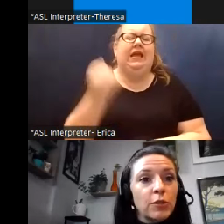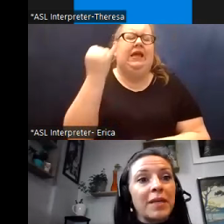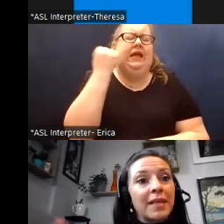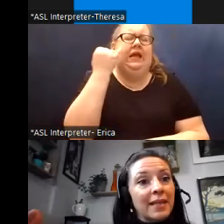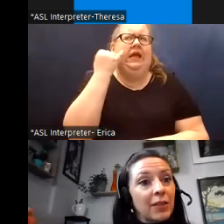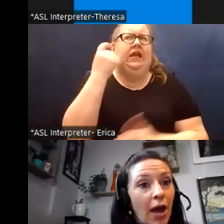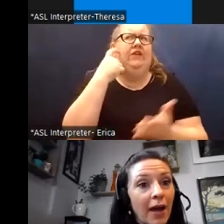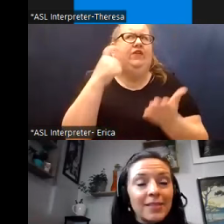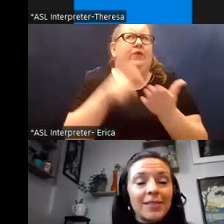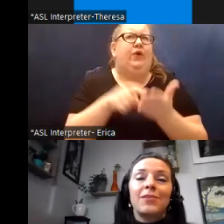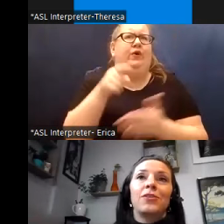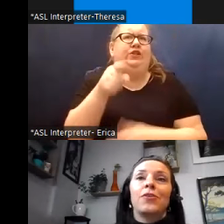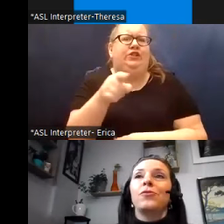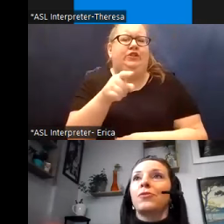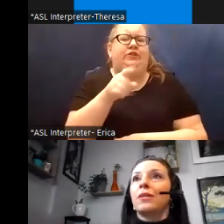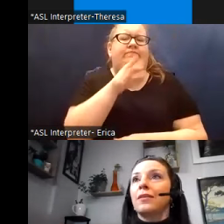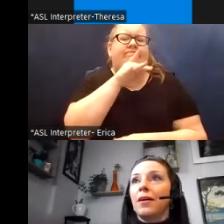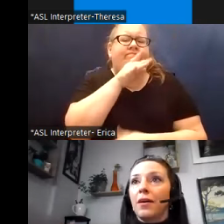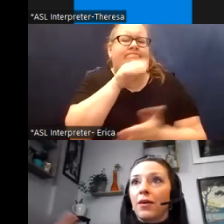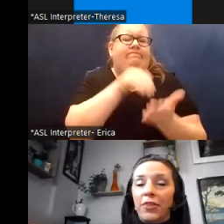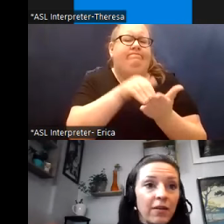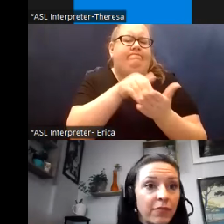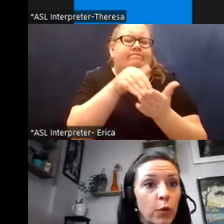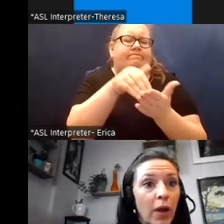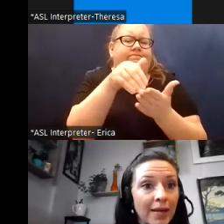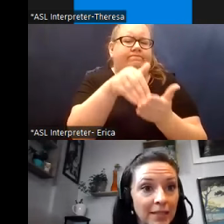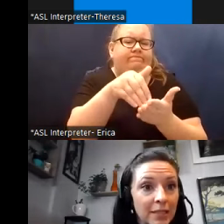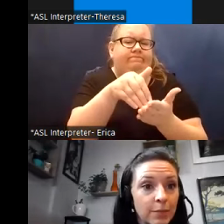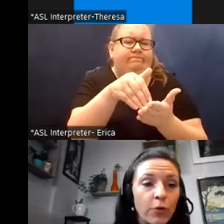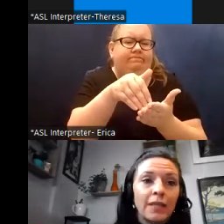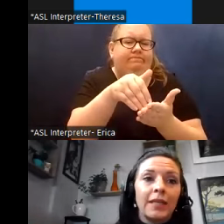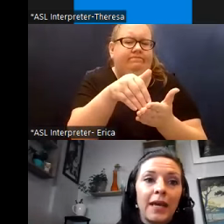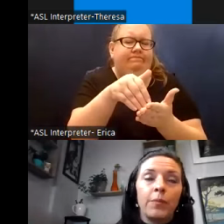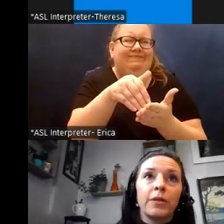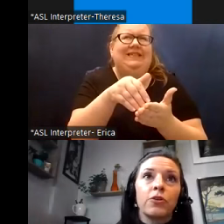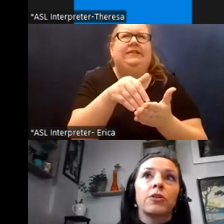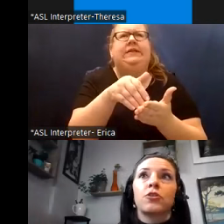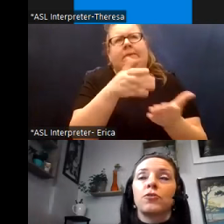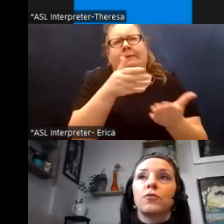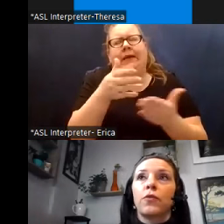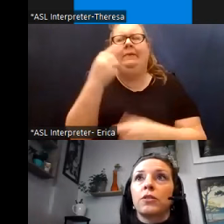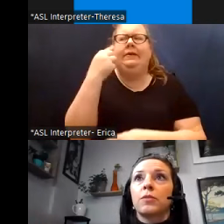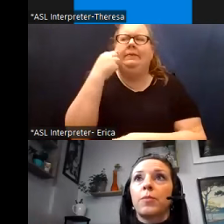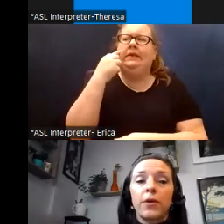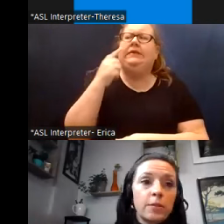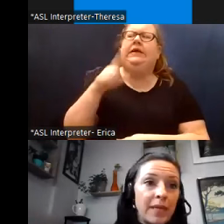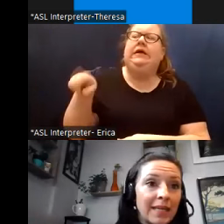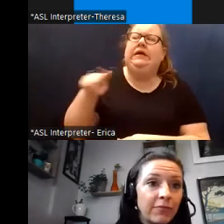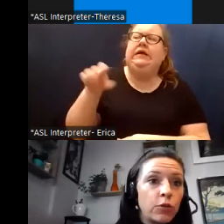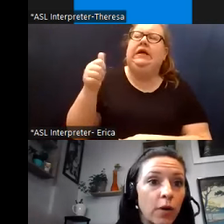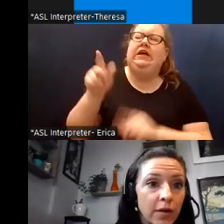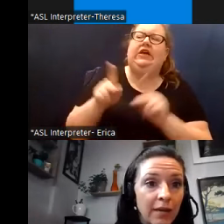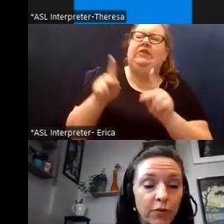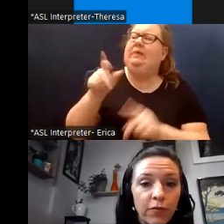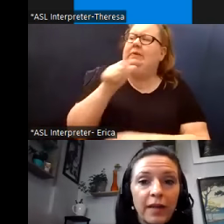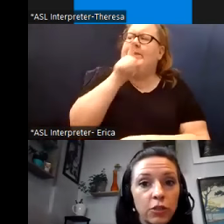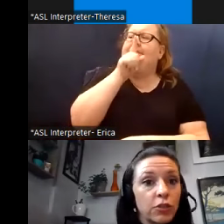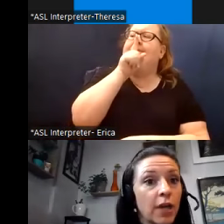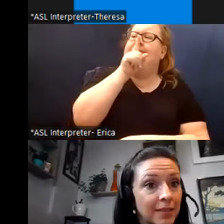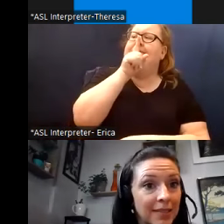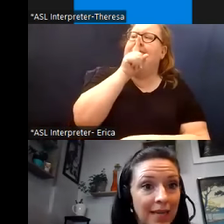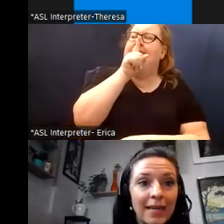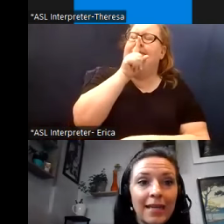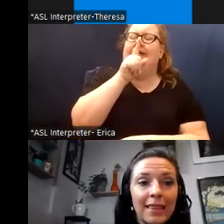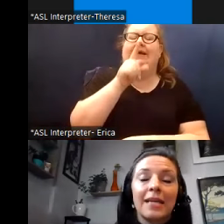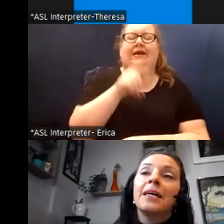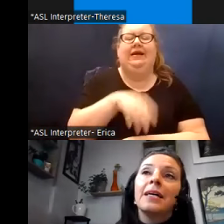find yourself speaking a lot, you can think of who hasn't spoken and help encourage those folks to speak. And if you find that you're